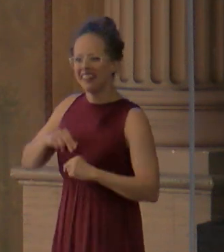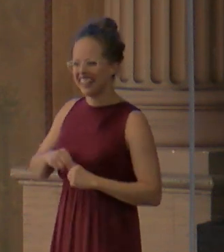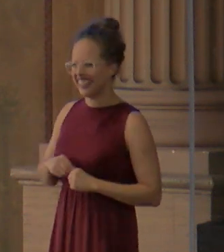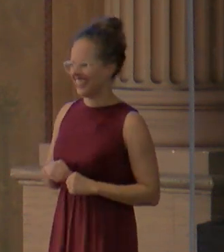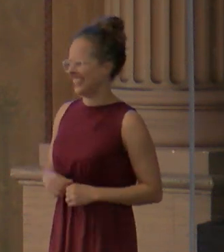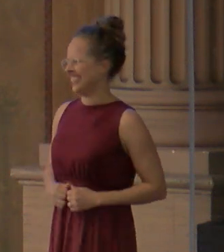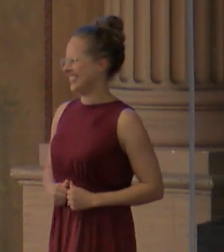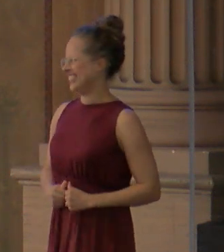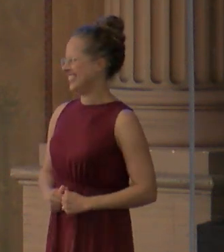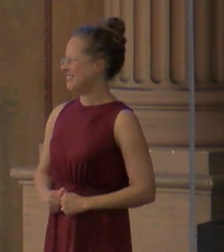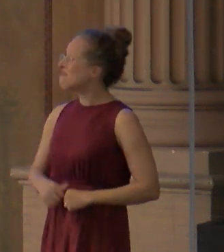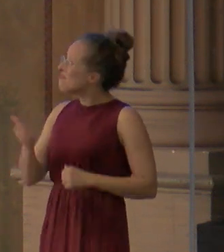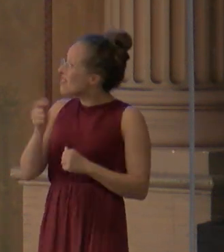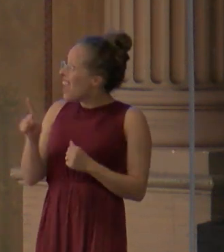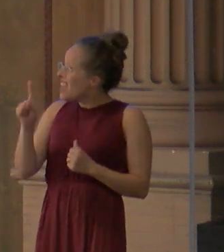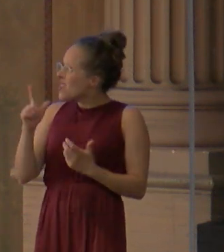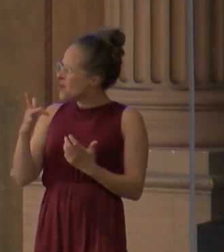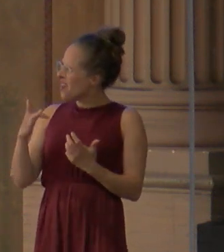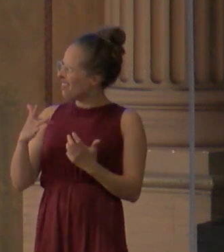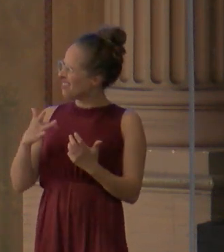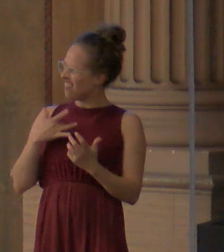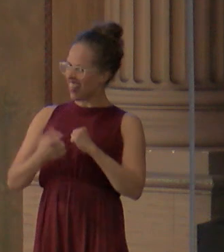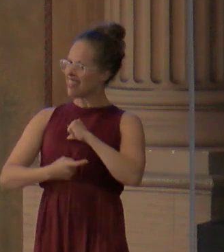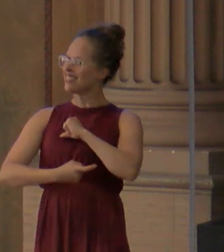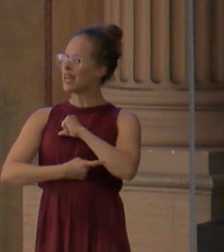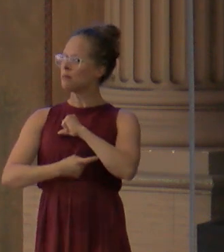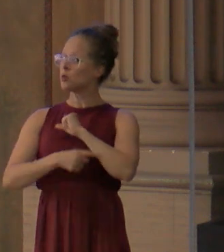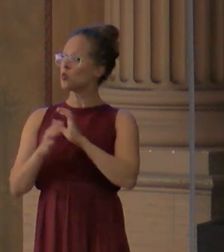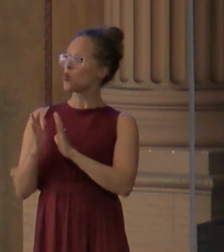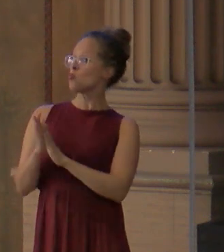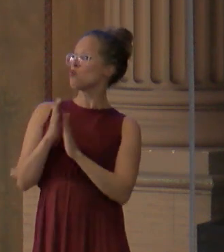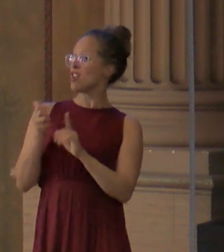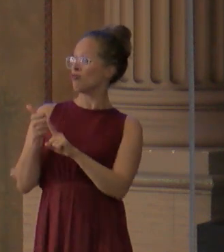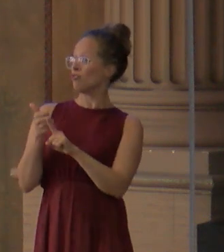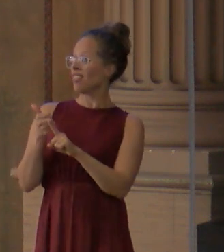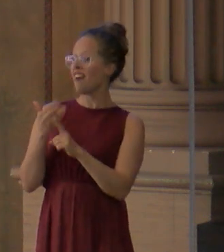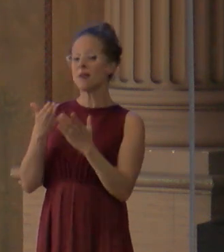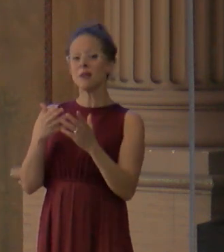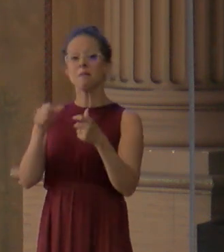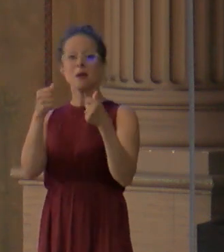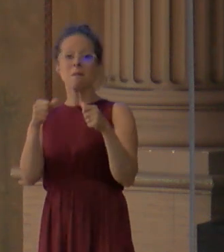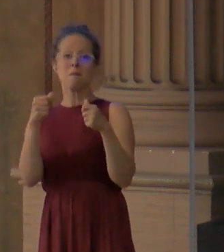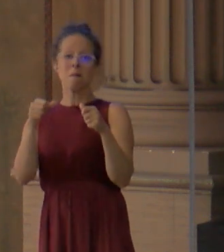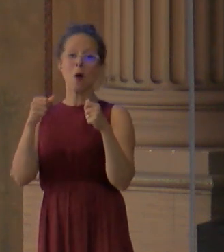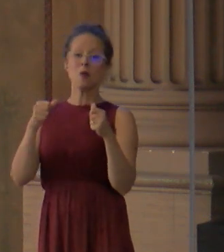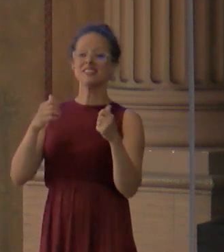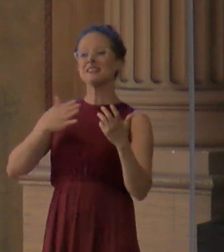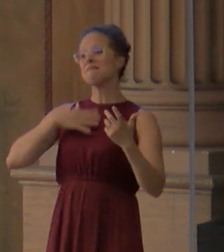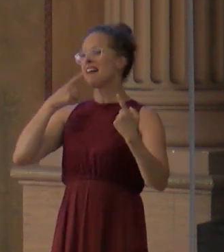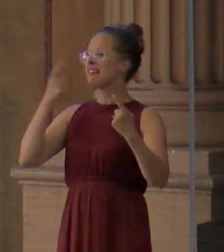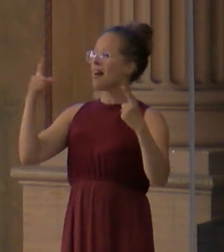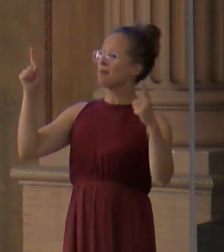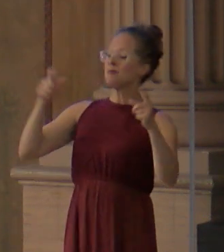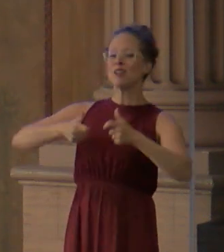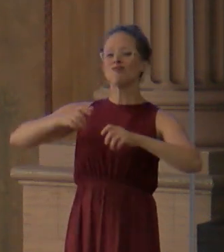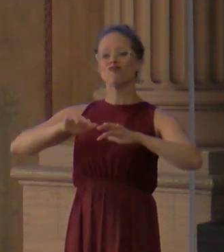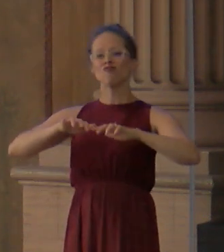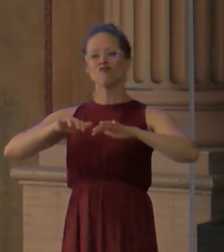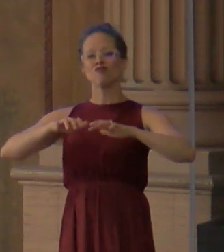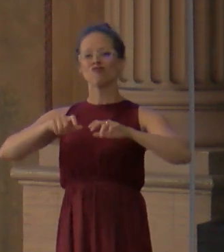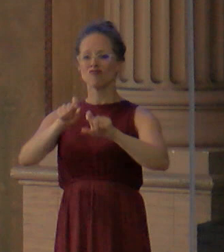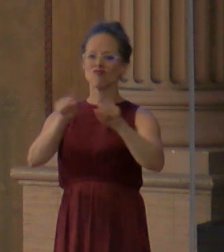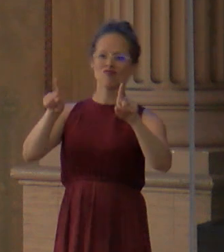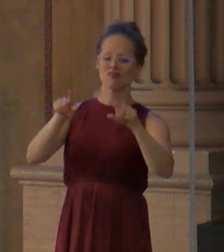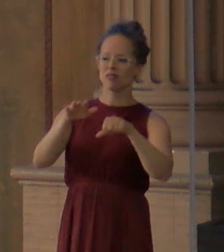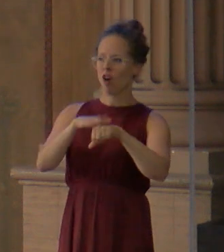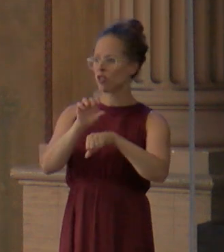Anyone tempted to kind of praise your accomplishments on social media? I have, right? And by the way, it's okay